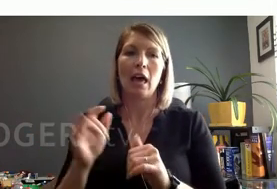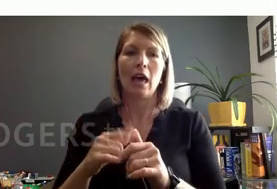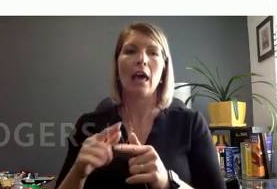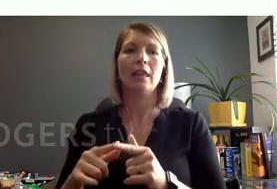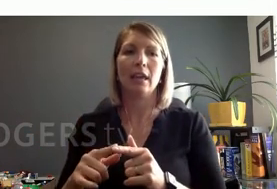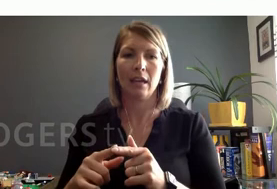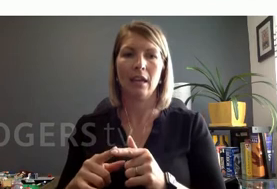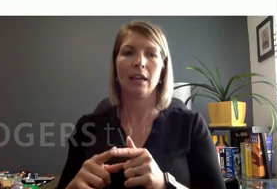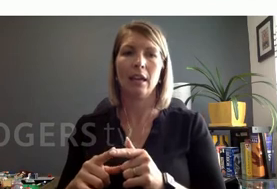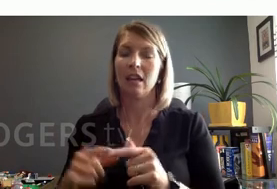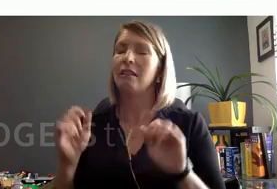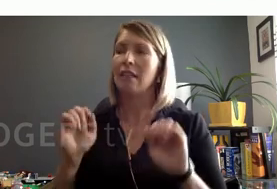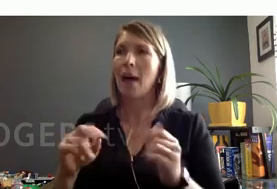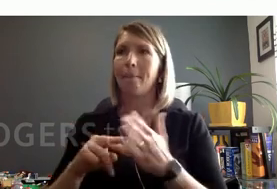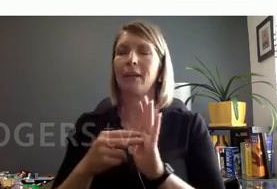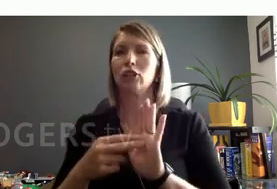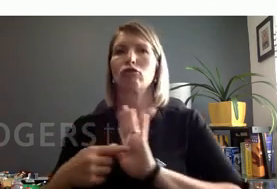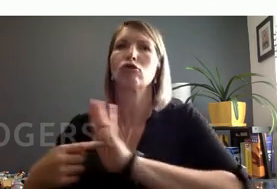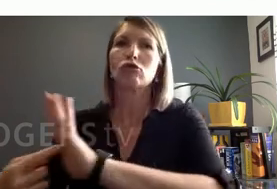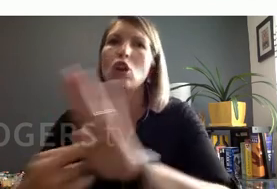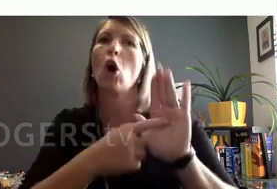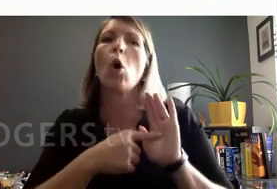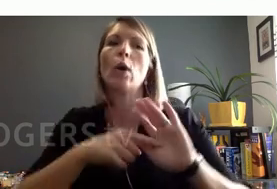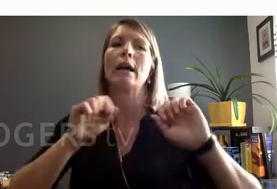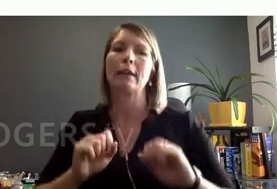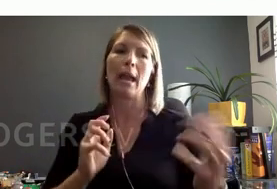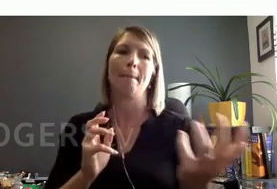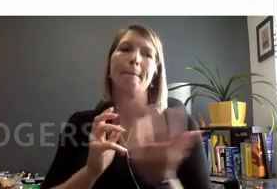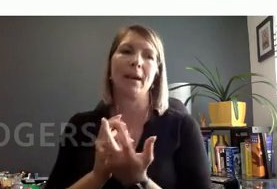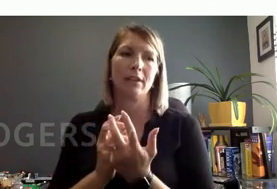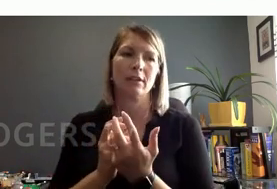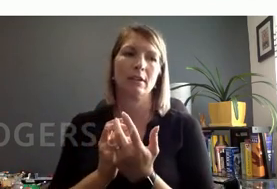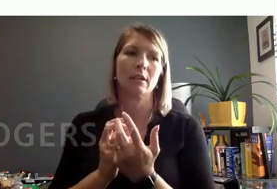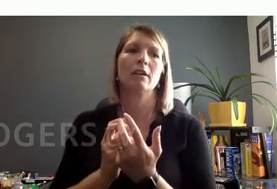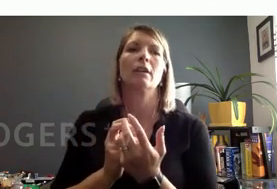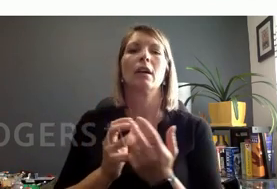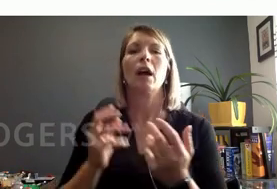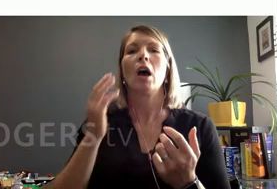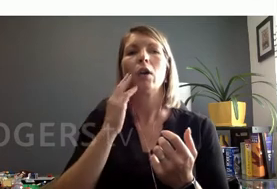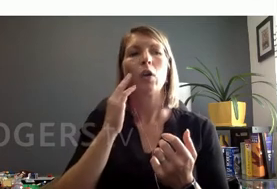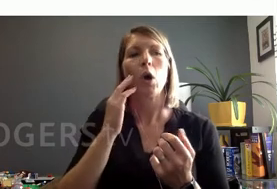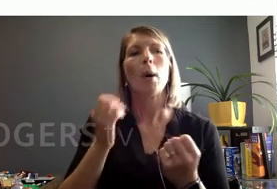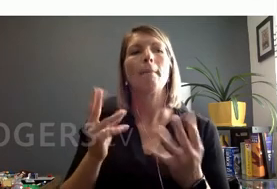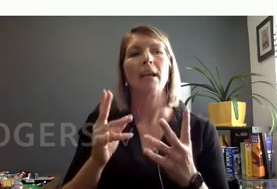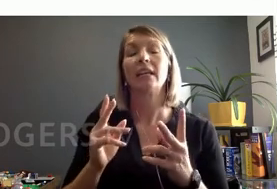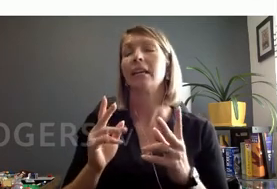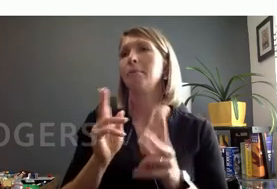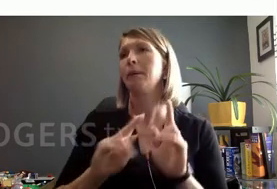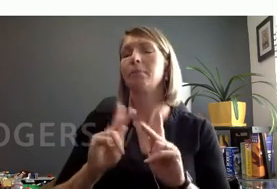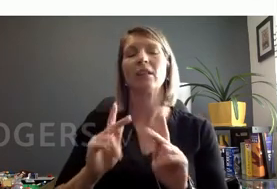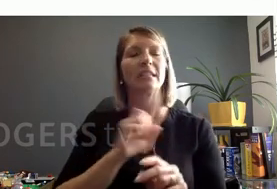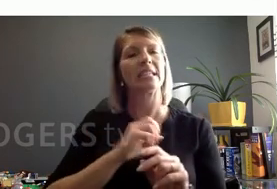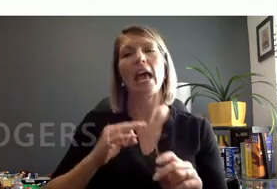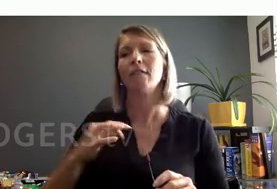So we also have a lot of our employees that spend a lot of time out in the community, just volunteering their time. And again, RBC